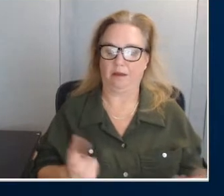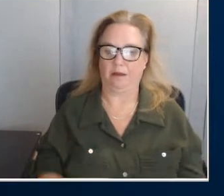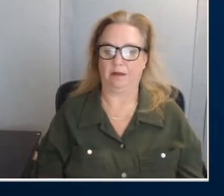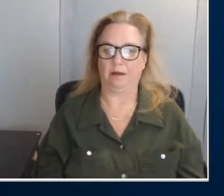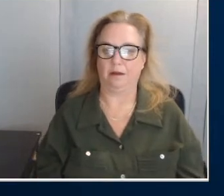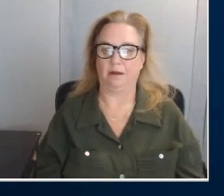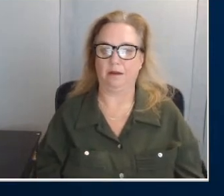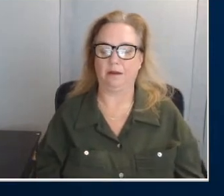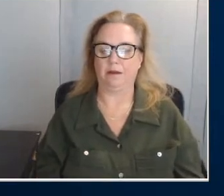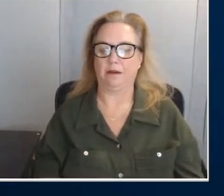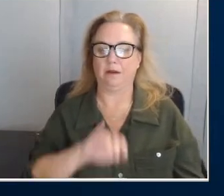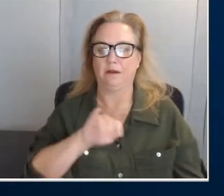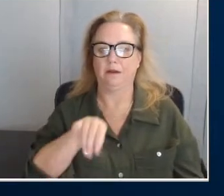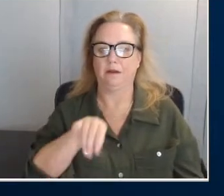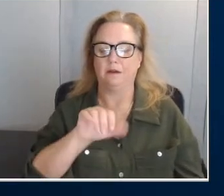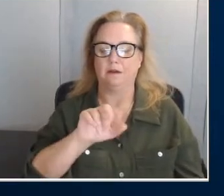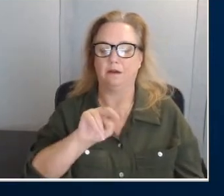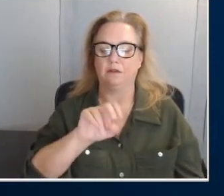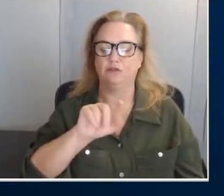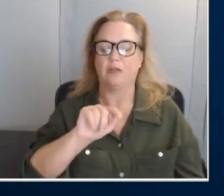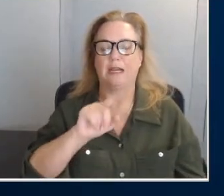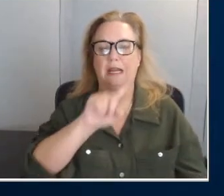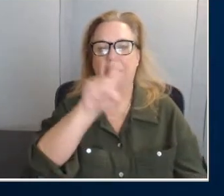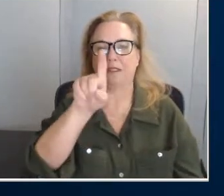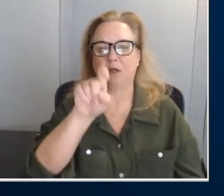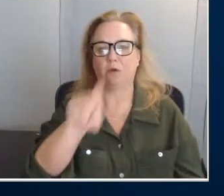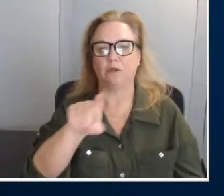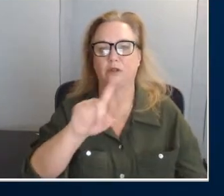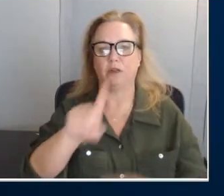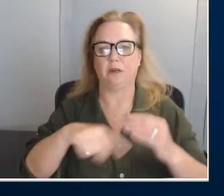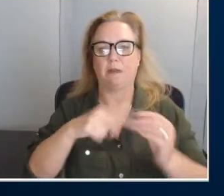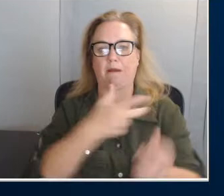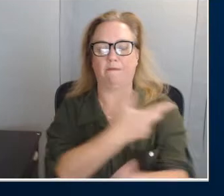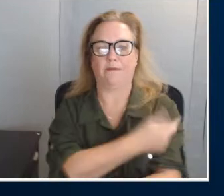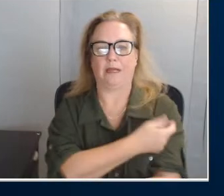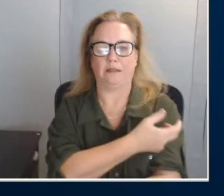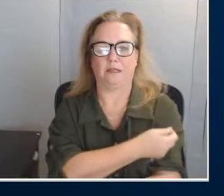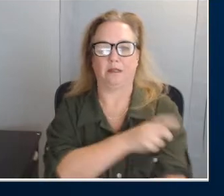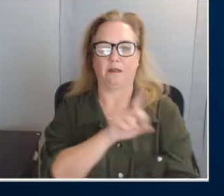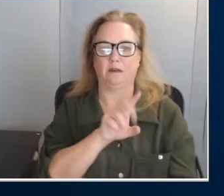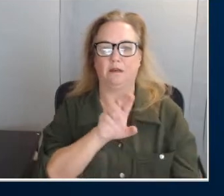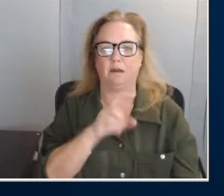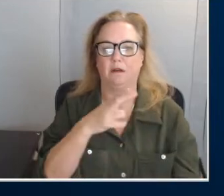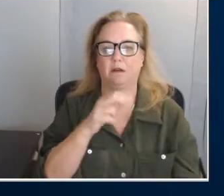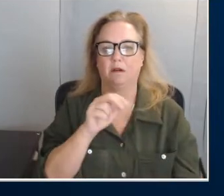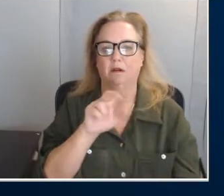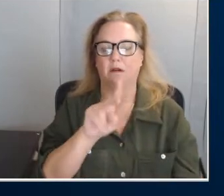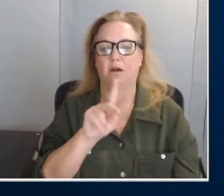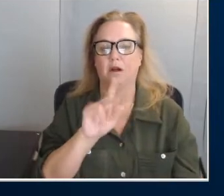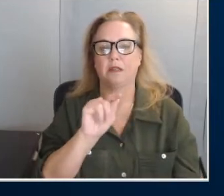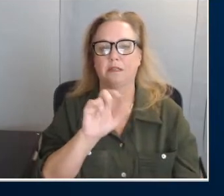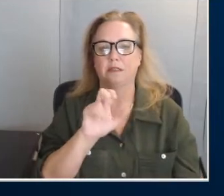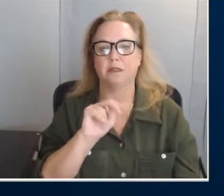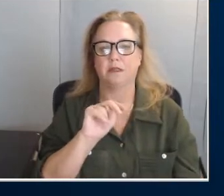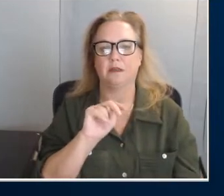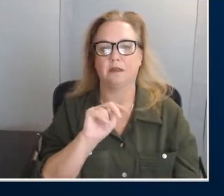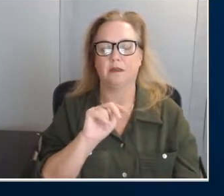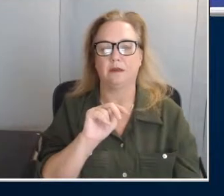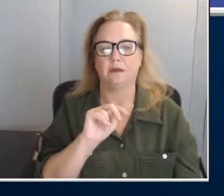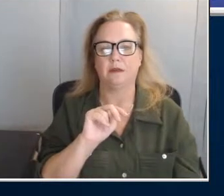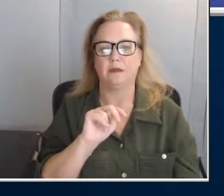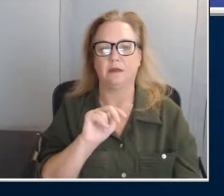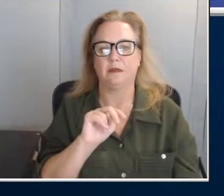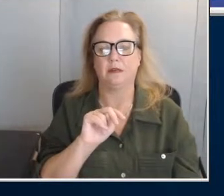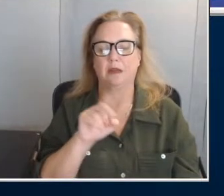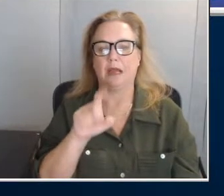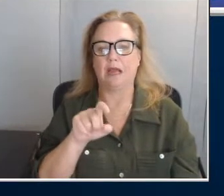right. Janet Corey has a question about vaccines. So this is for Dr. Hawkinson. Janet wants to know, Janet Coy rather, I need